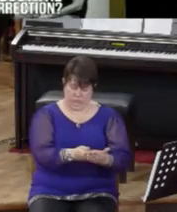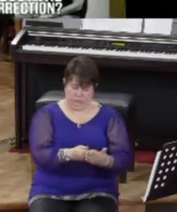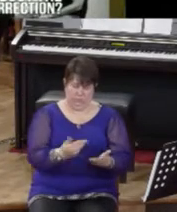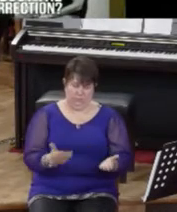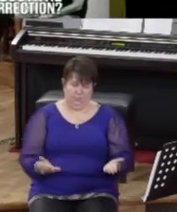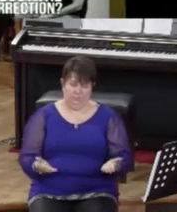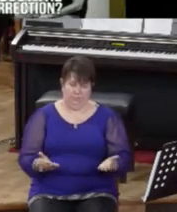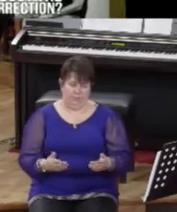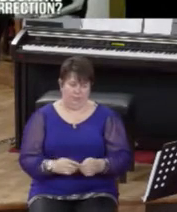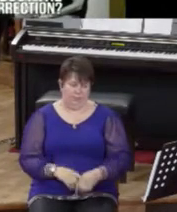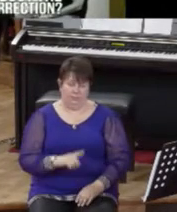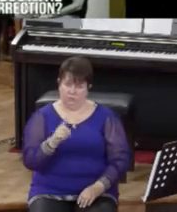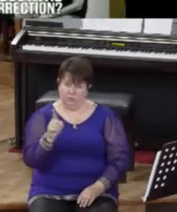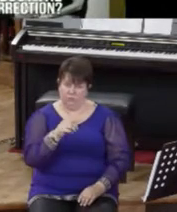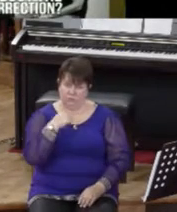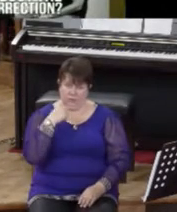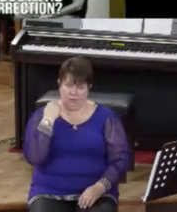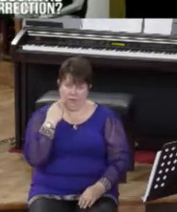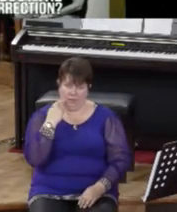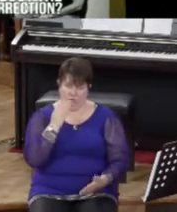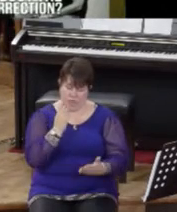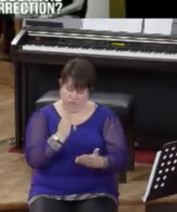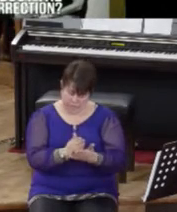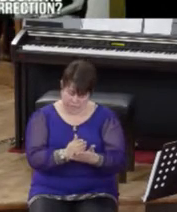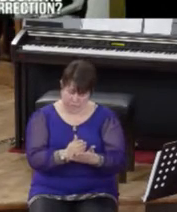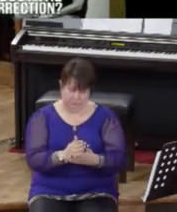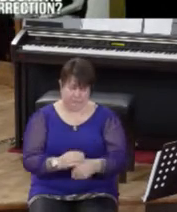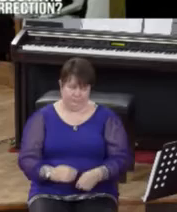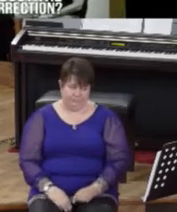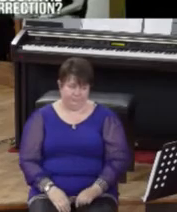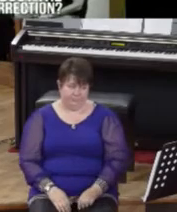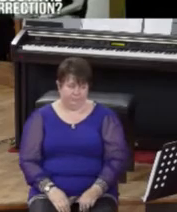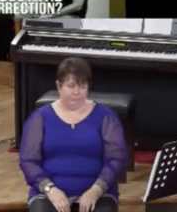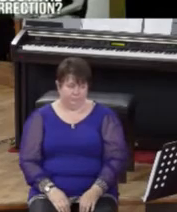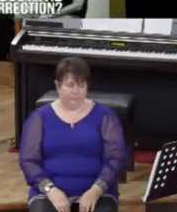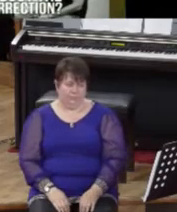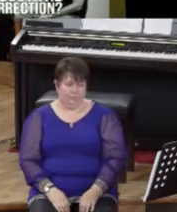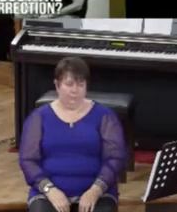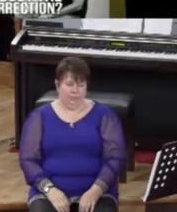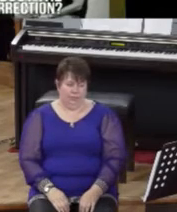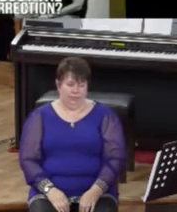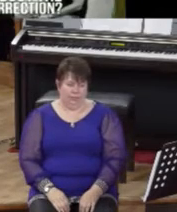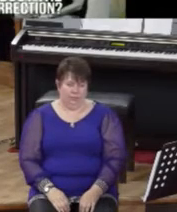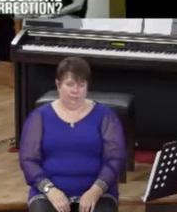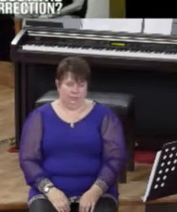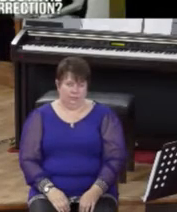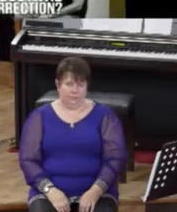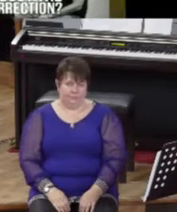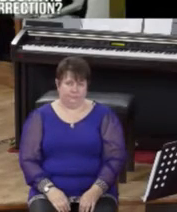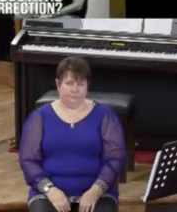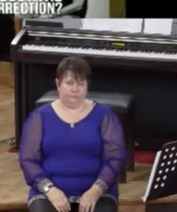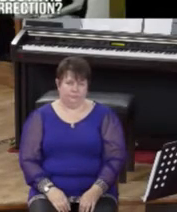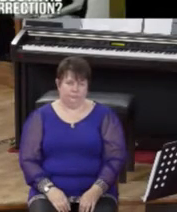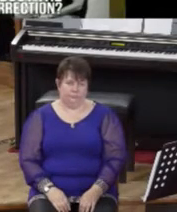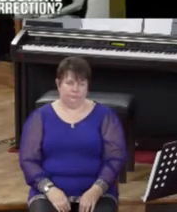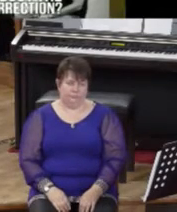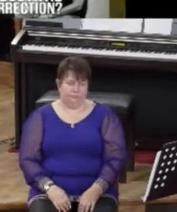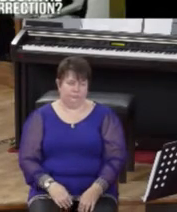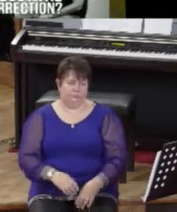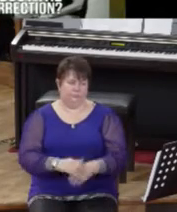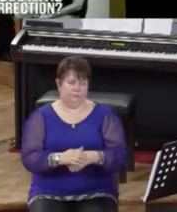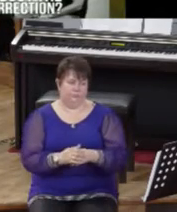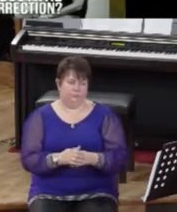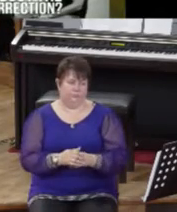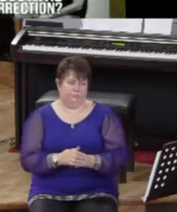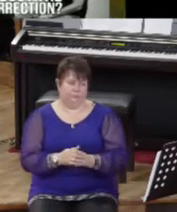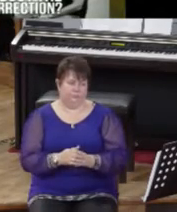But it is not false. It is true. And one of the most telling verses in this passage, amongst